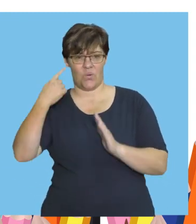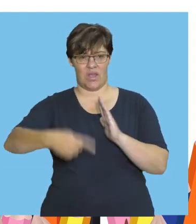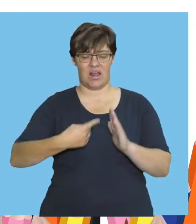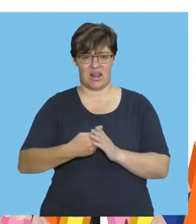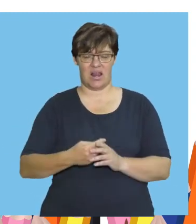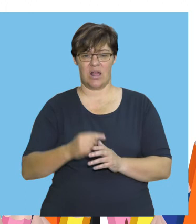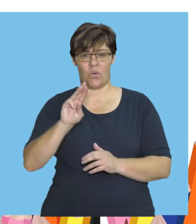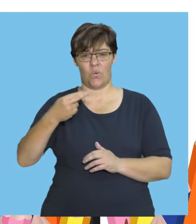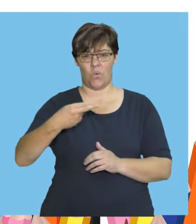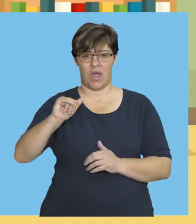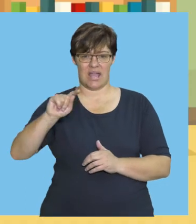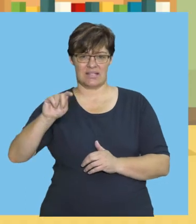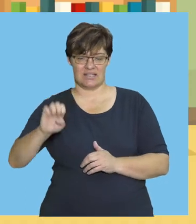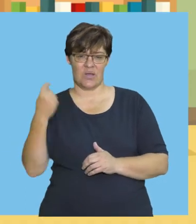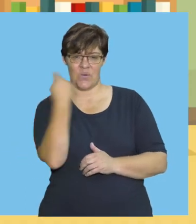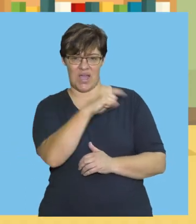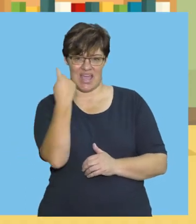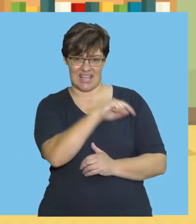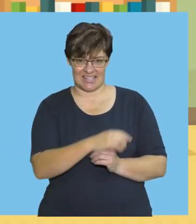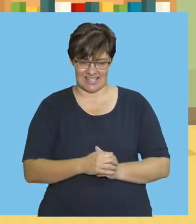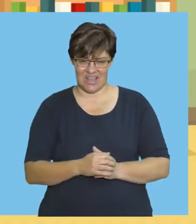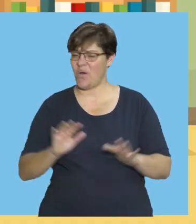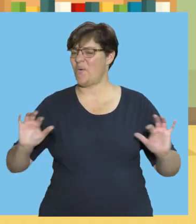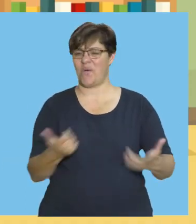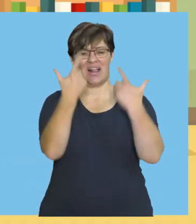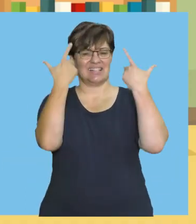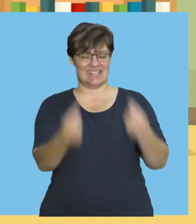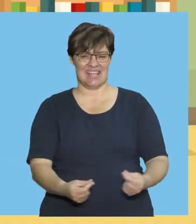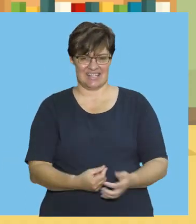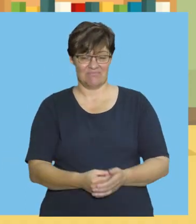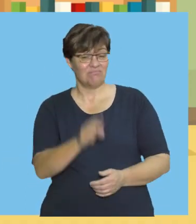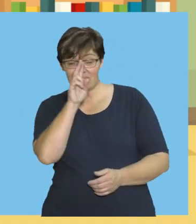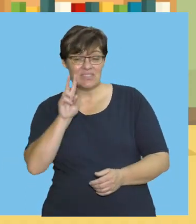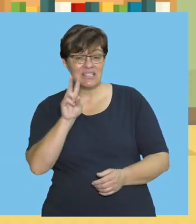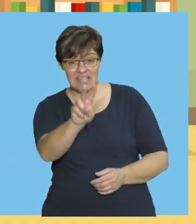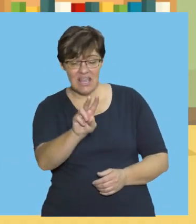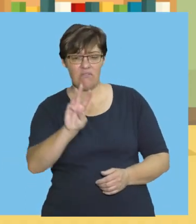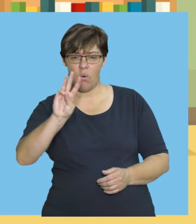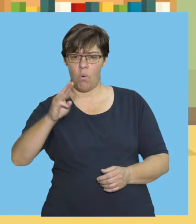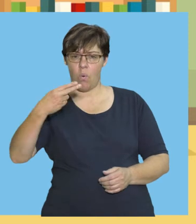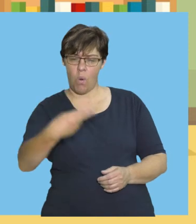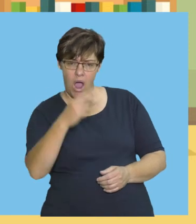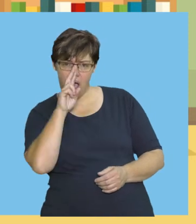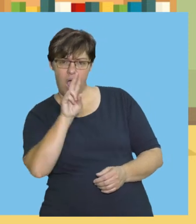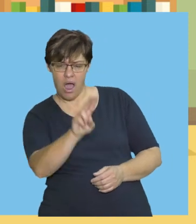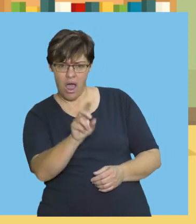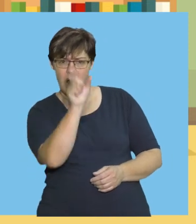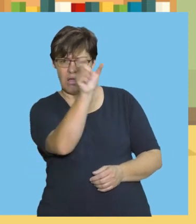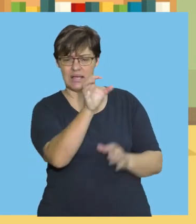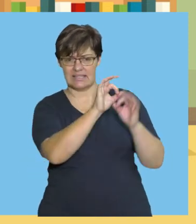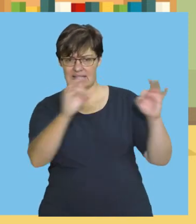Wh, it. Well done. Now see if you can hear the wh words in